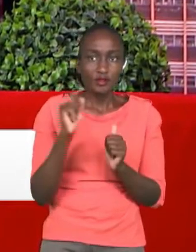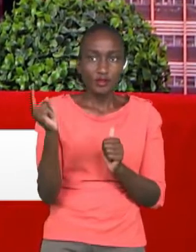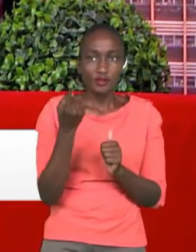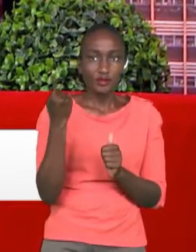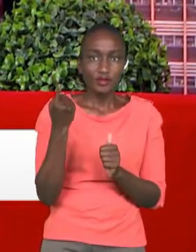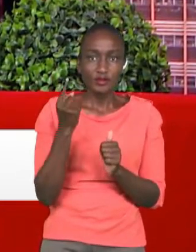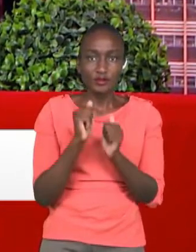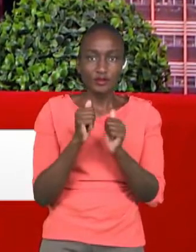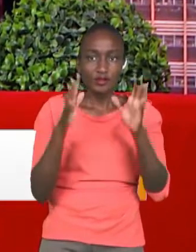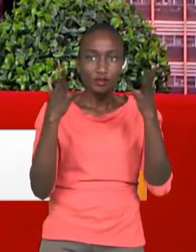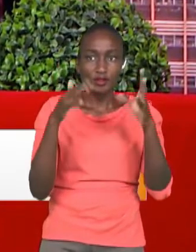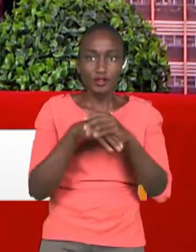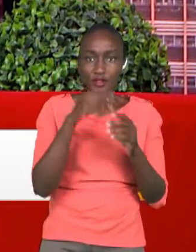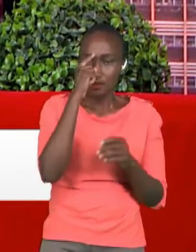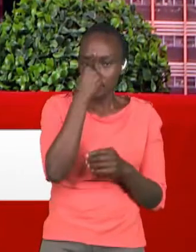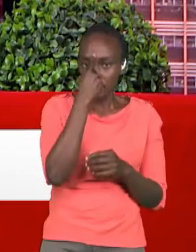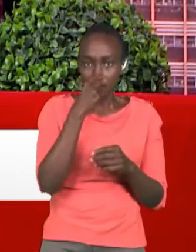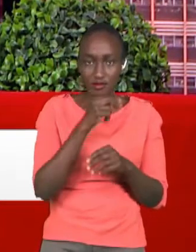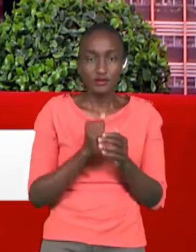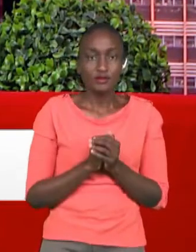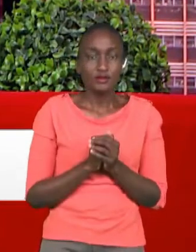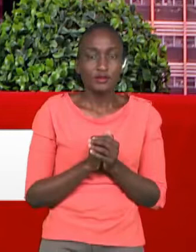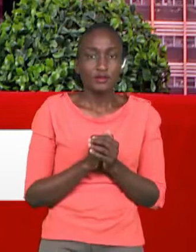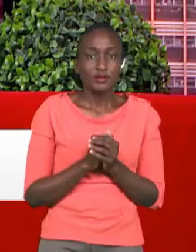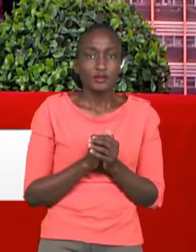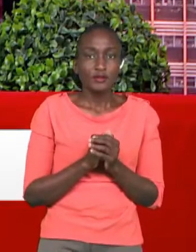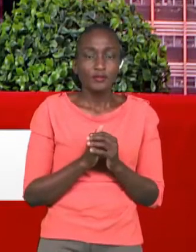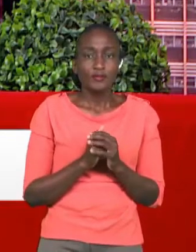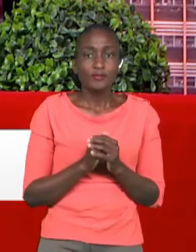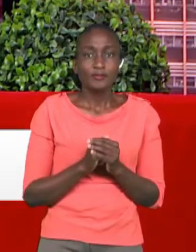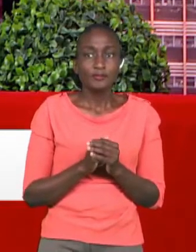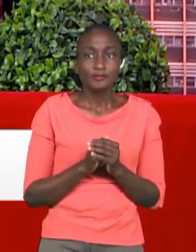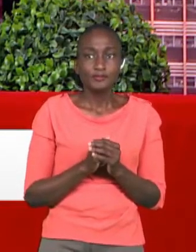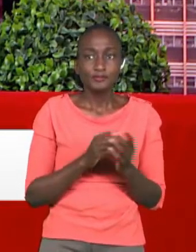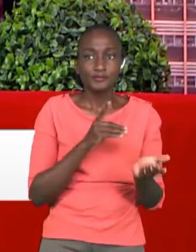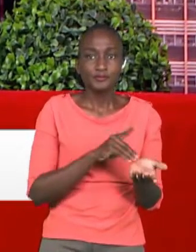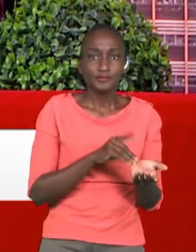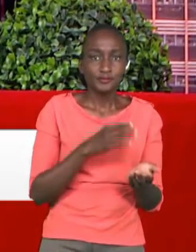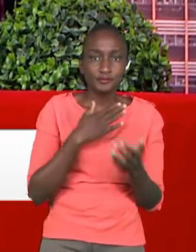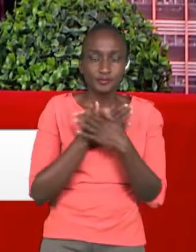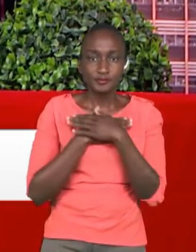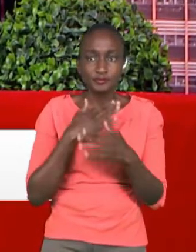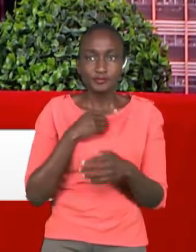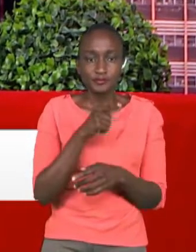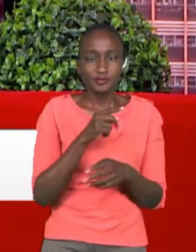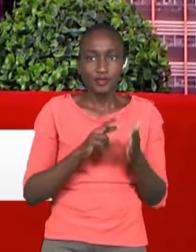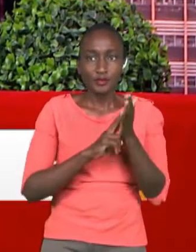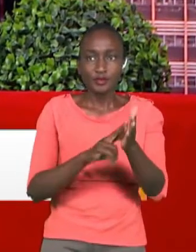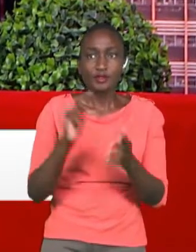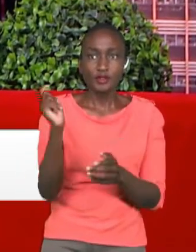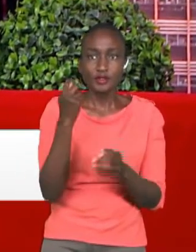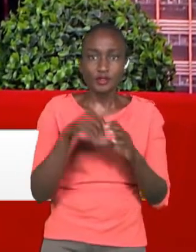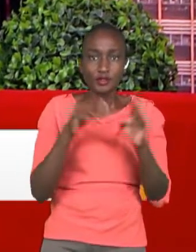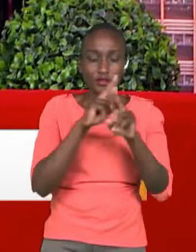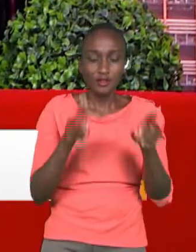Delhi at the international level. And Dr. Seema, she represented Kenya at that international